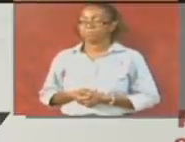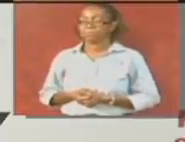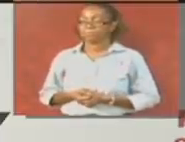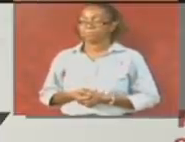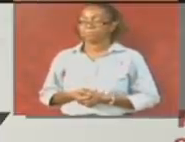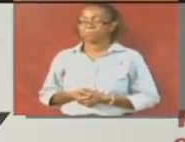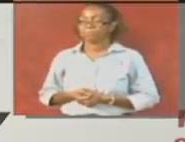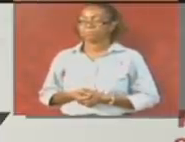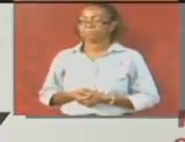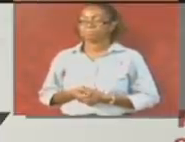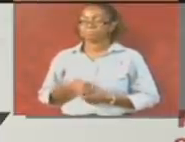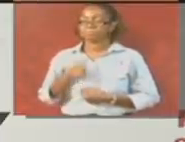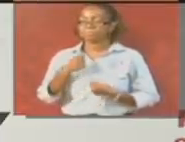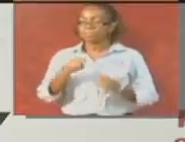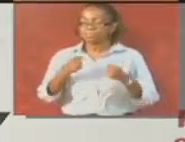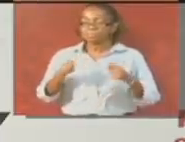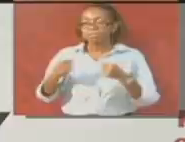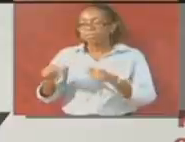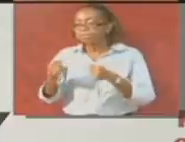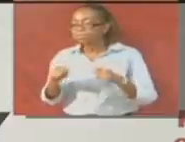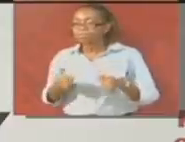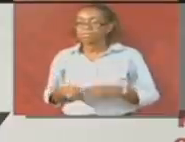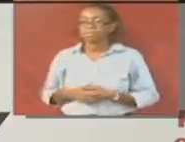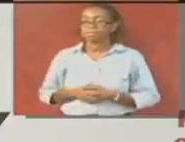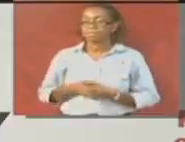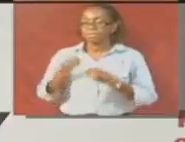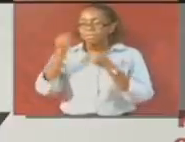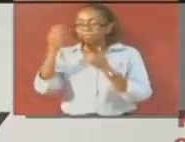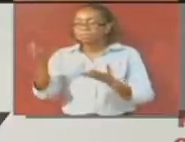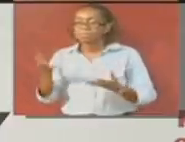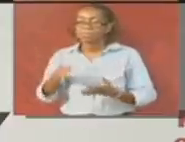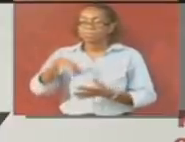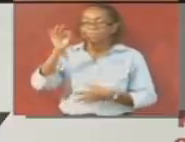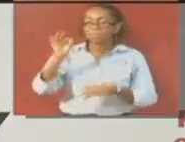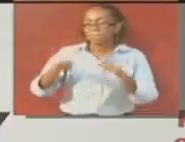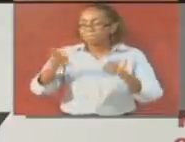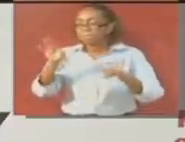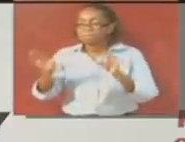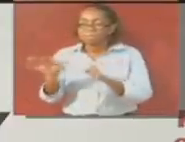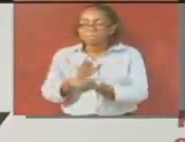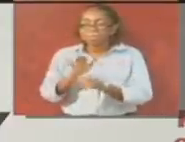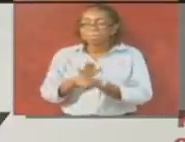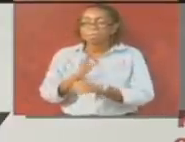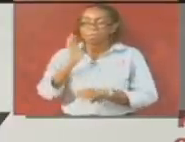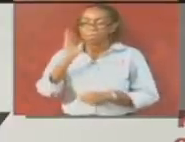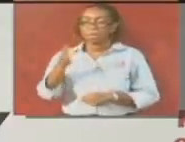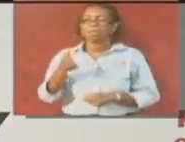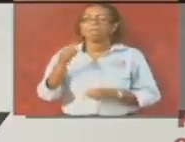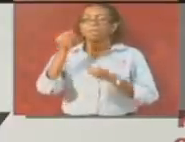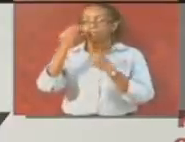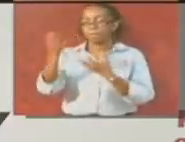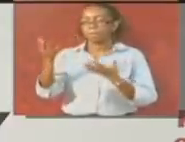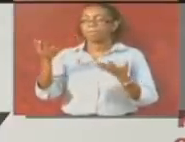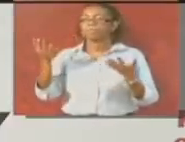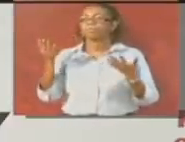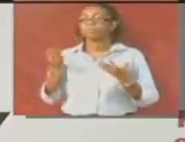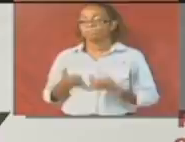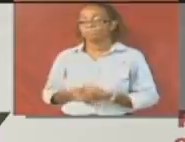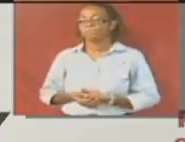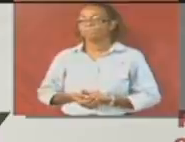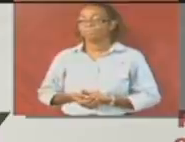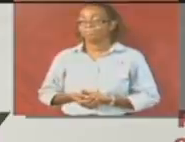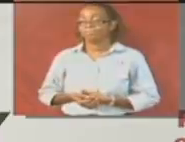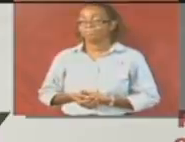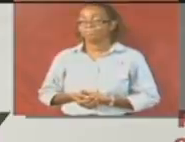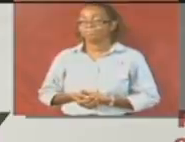or explaining the information that we have at our disposal. So maybe if there's time and another question comes back to you, you can clarify what difficulty